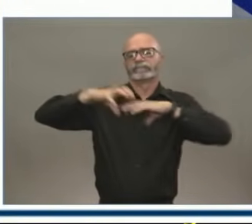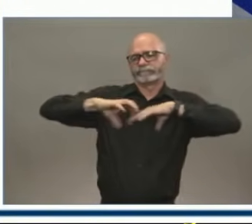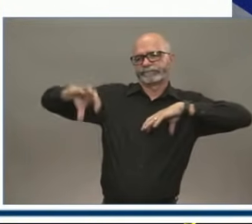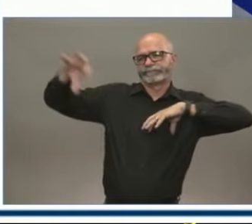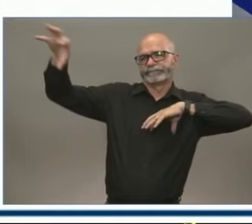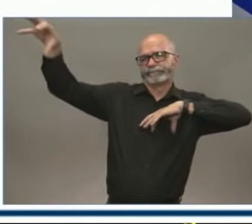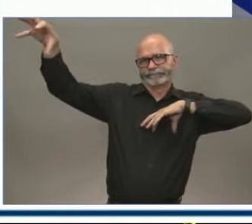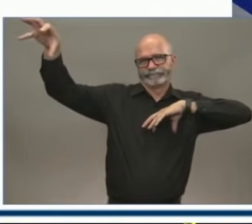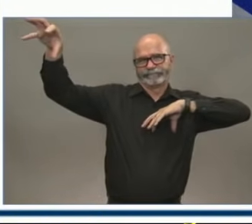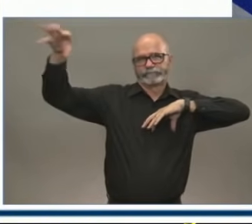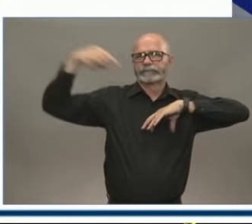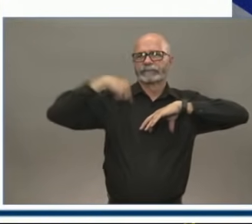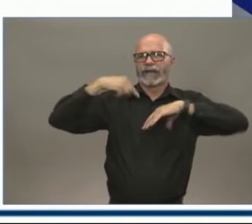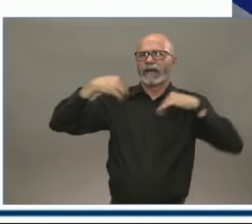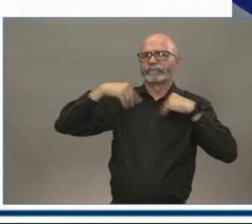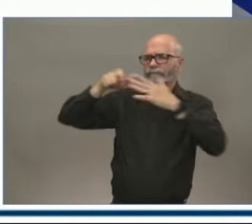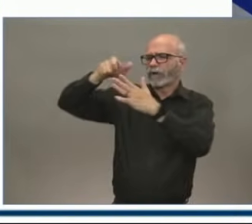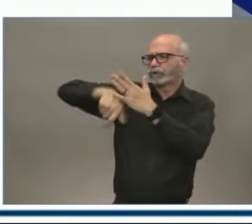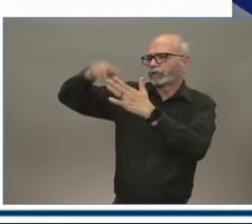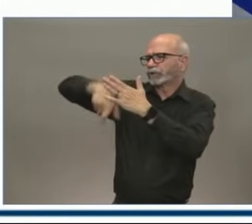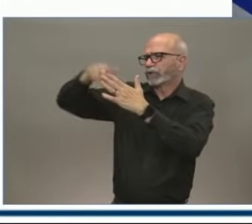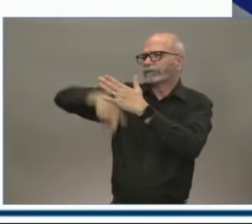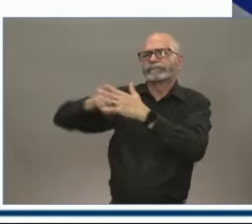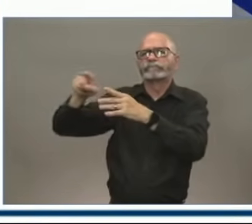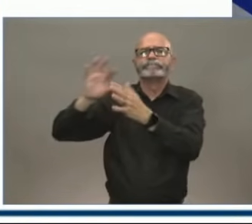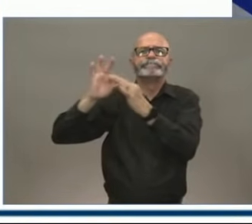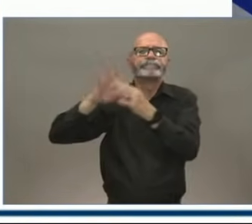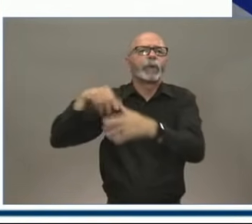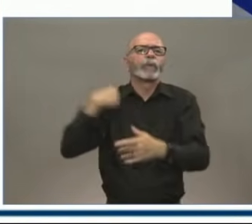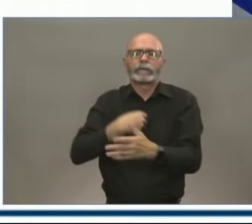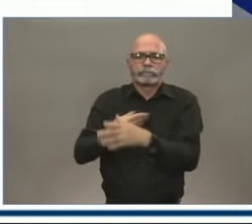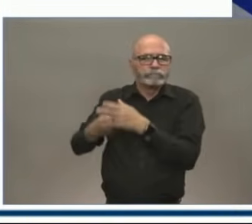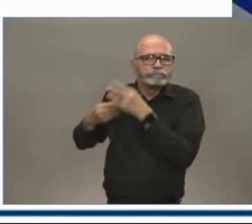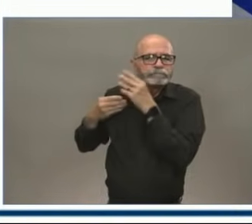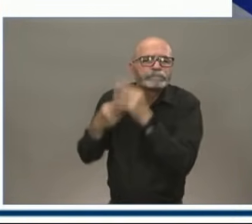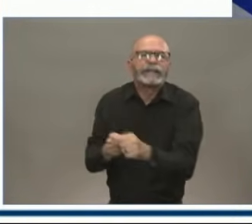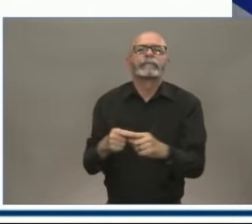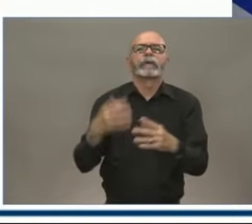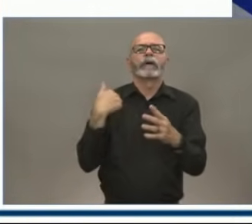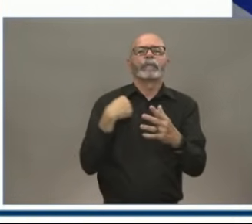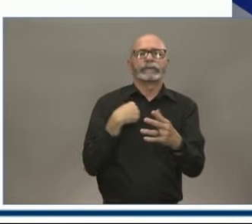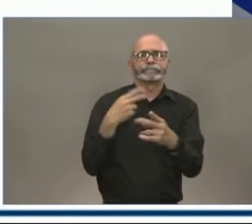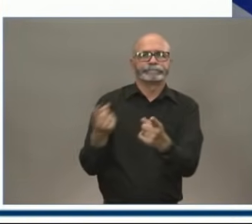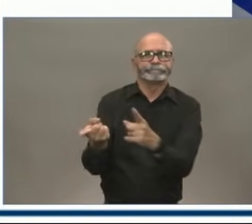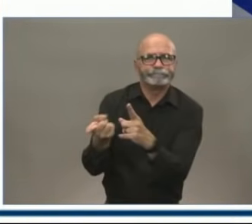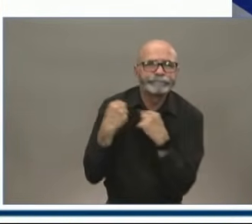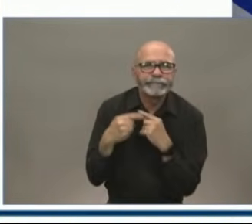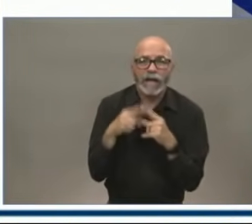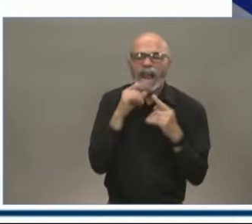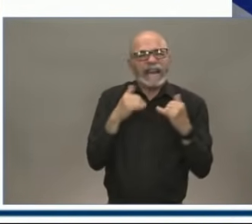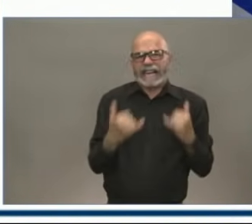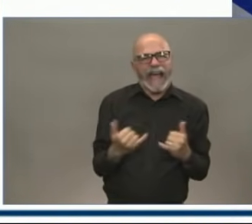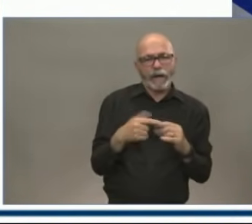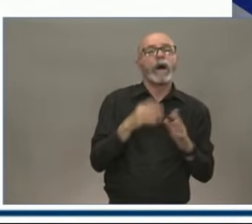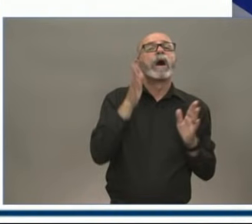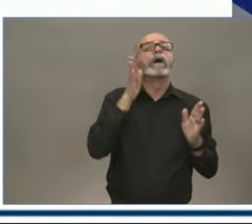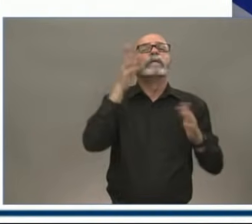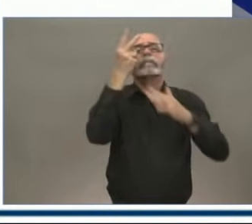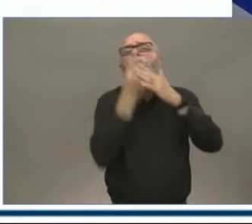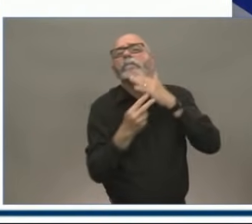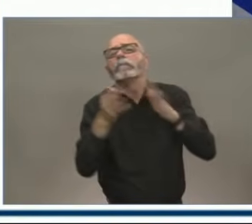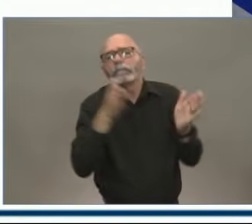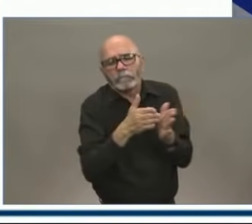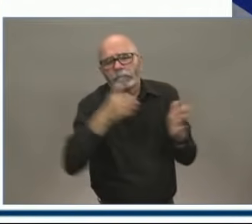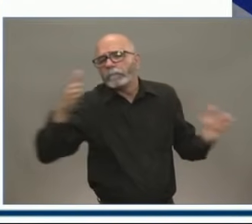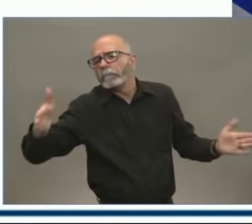articles that will and review the spending in hindsight often, not at the moment in time. They usually review it in hindsight, pass judgment on whether or not